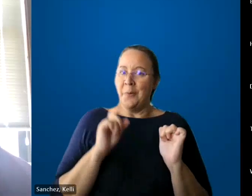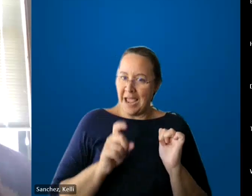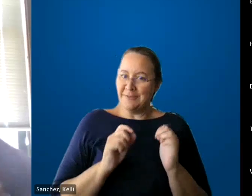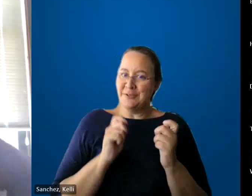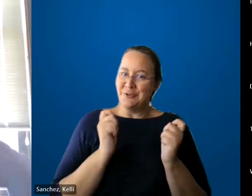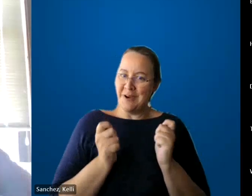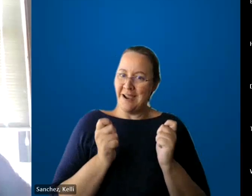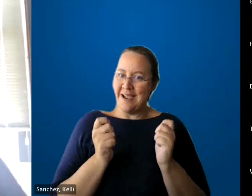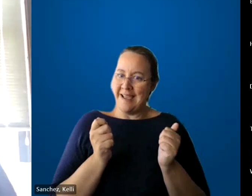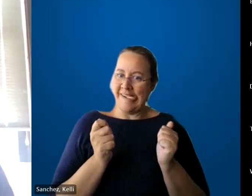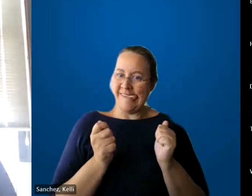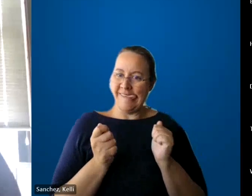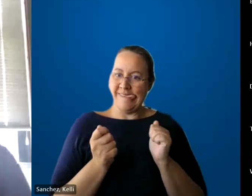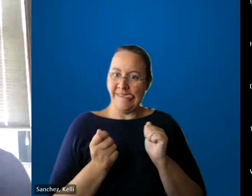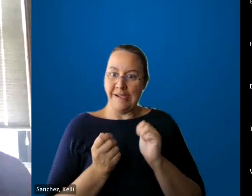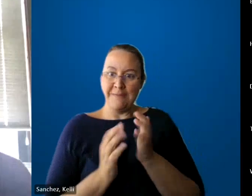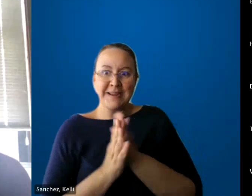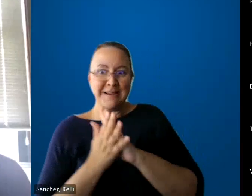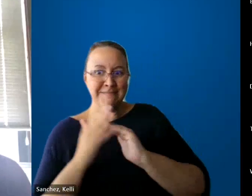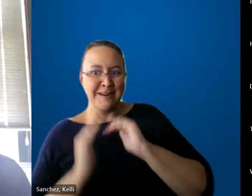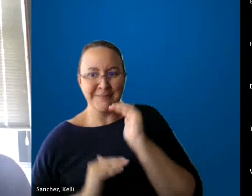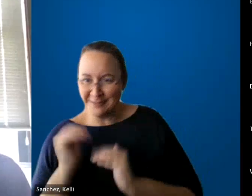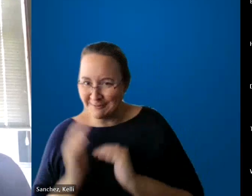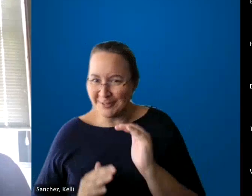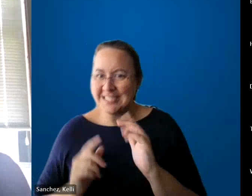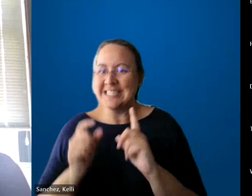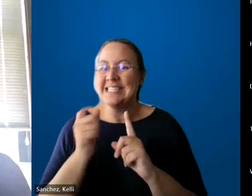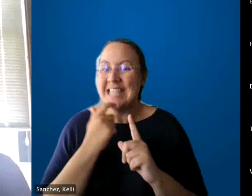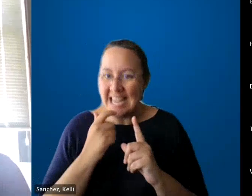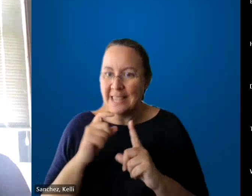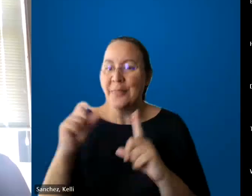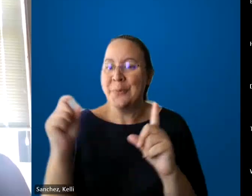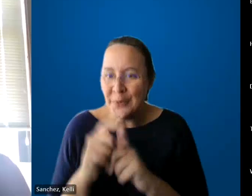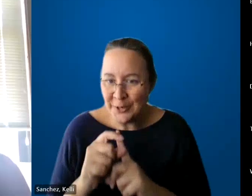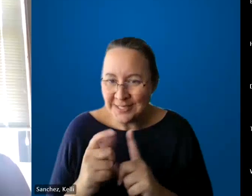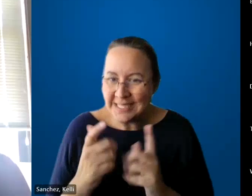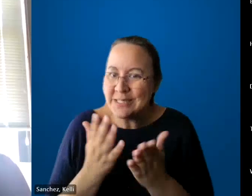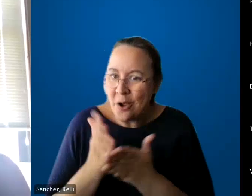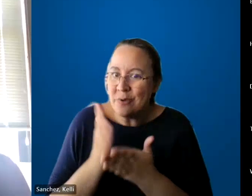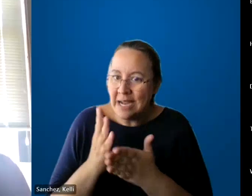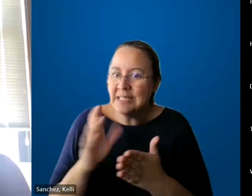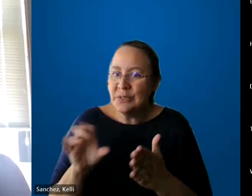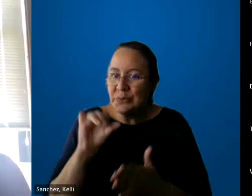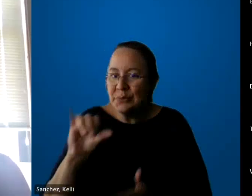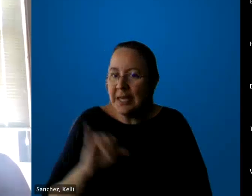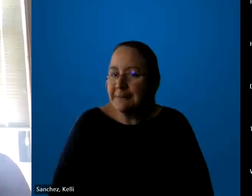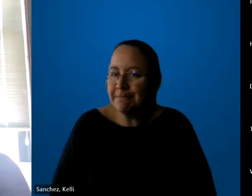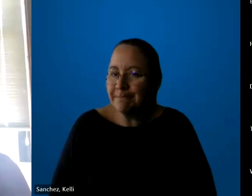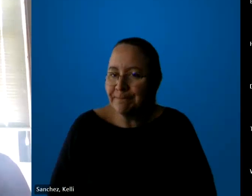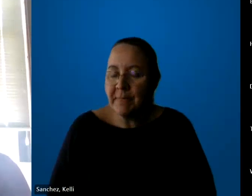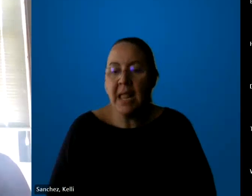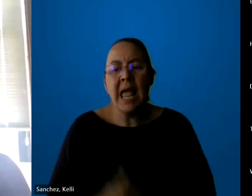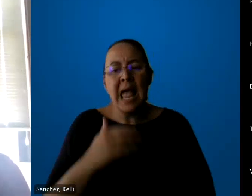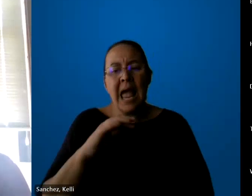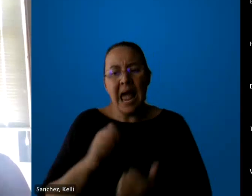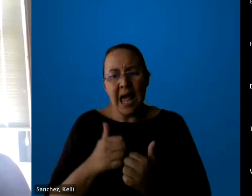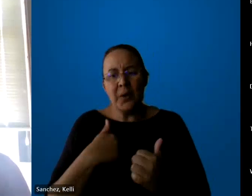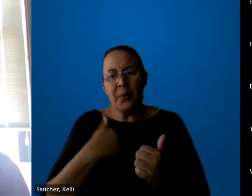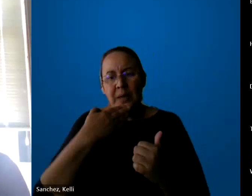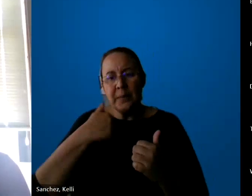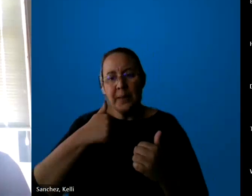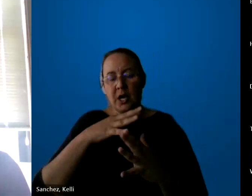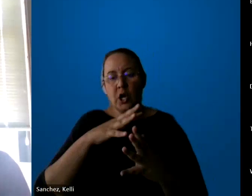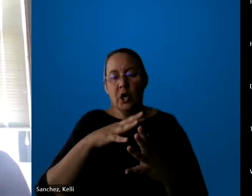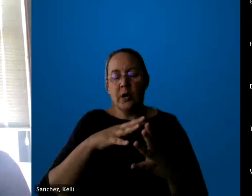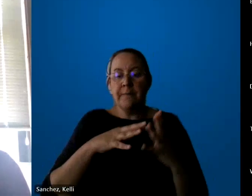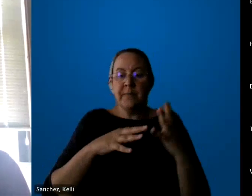way to open those doors. Yes, for sure. And so, how do you think we can better integrate trauma